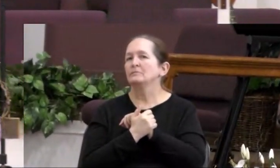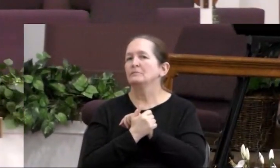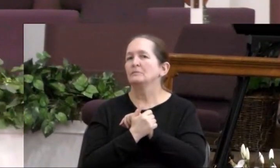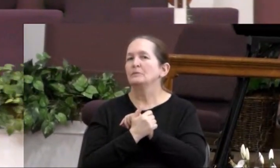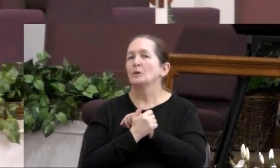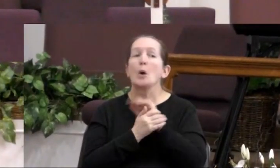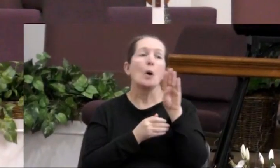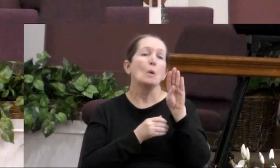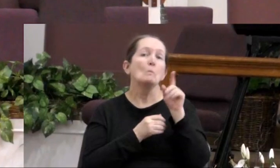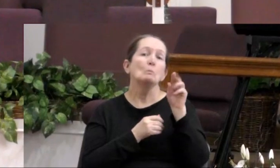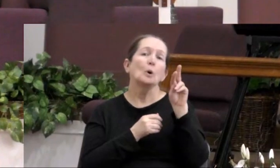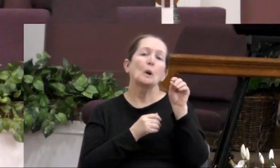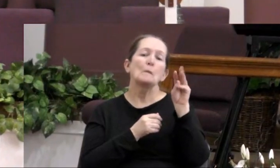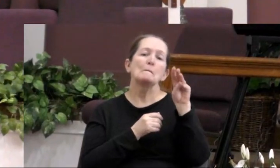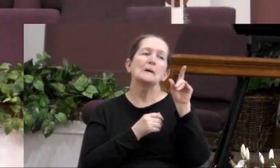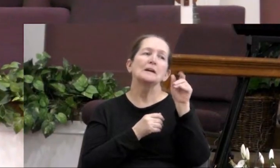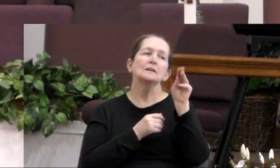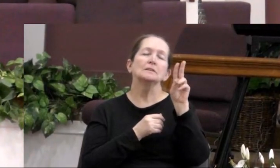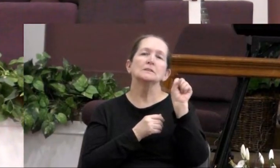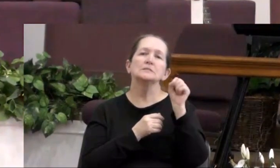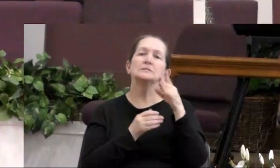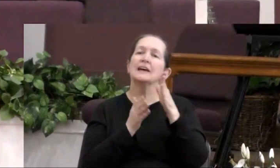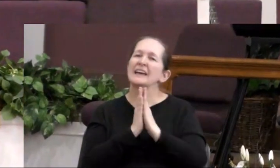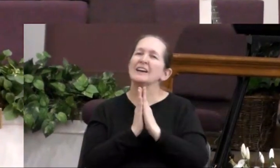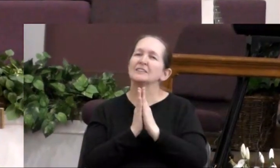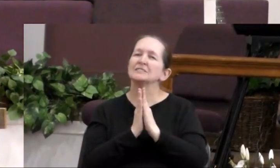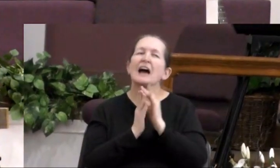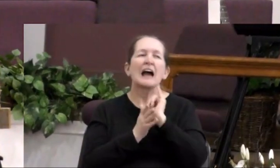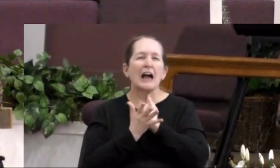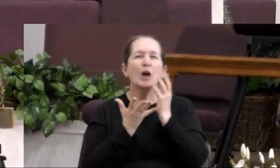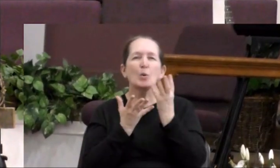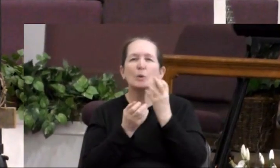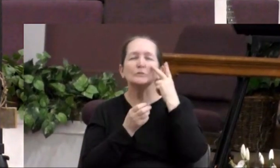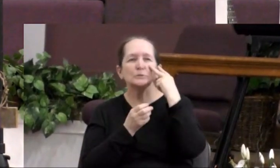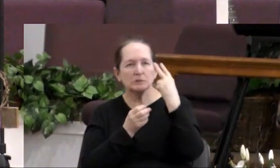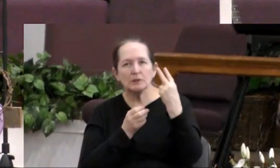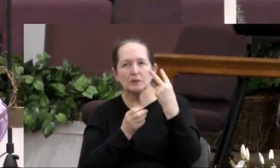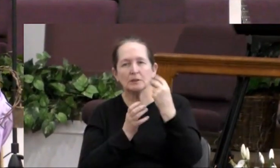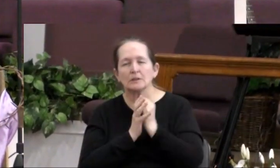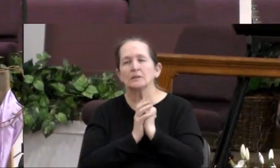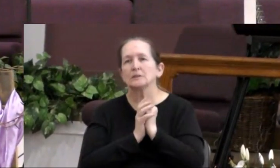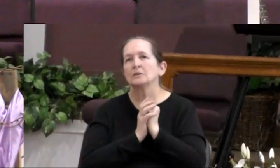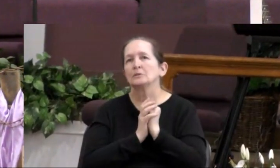Bartimaeus asks, I want to see.